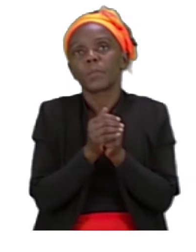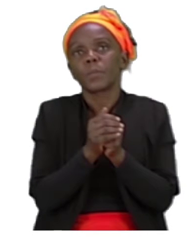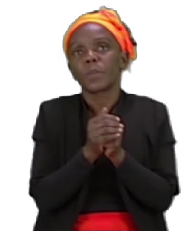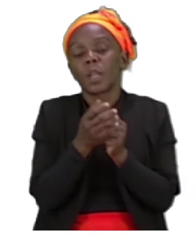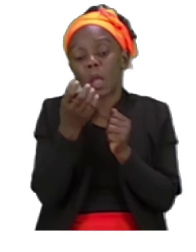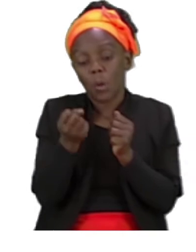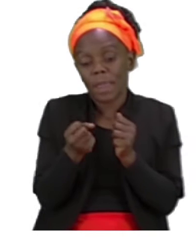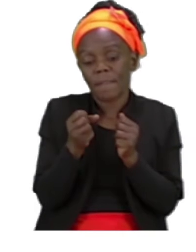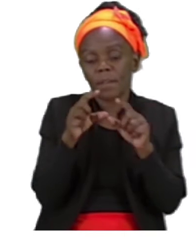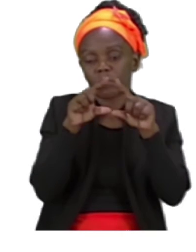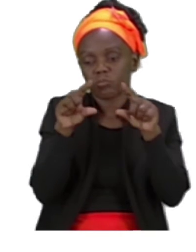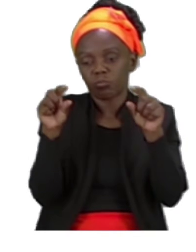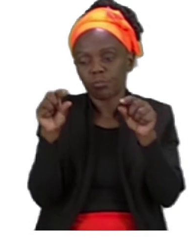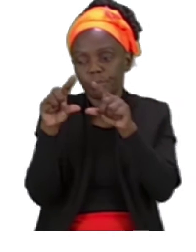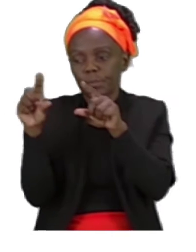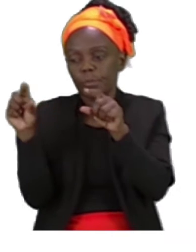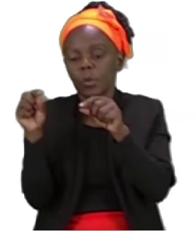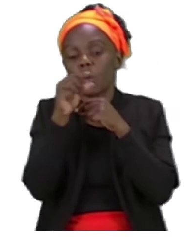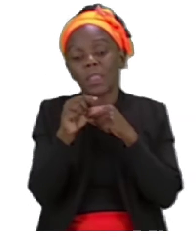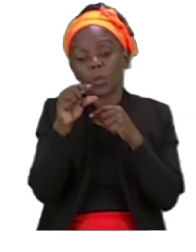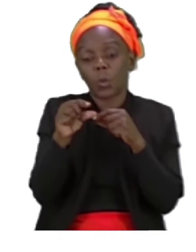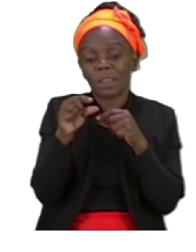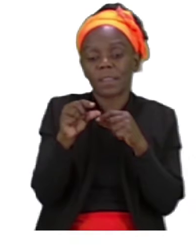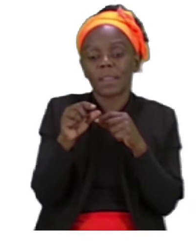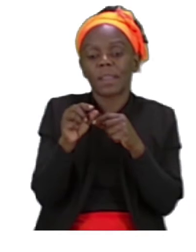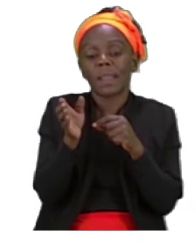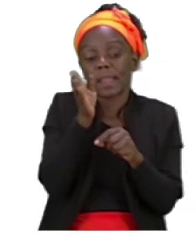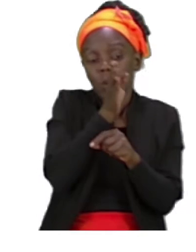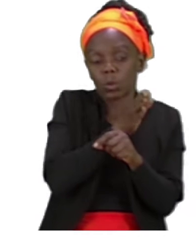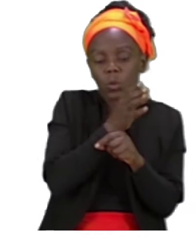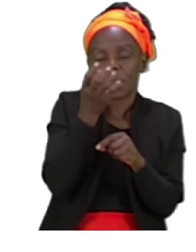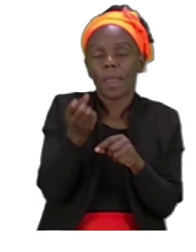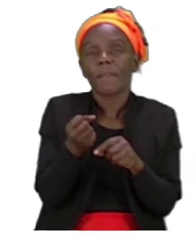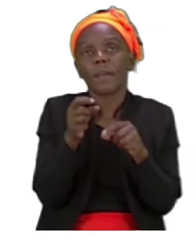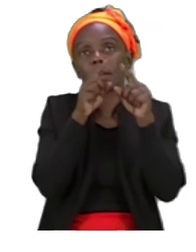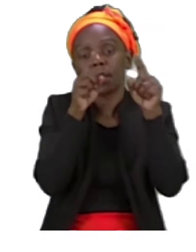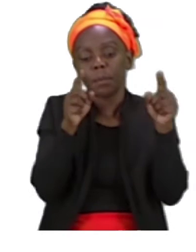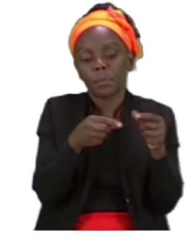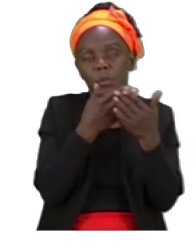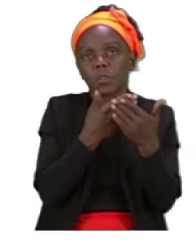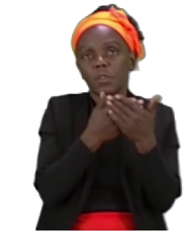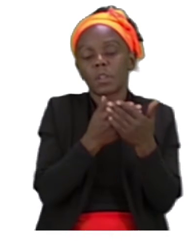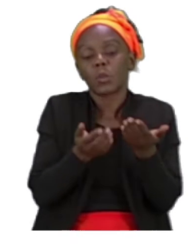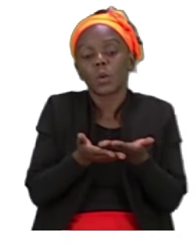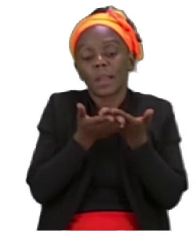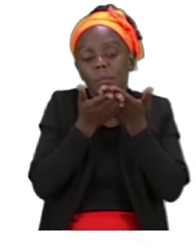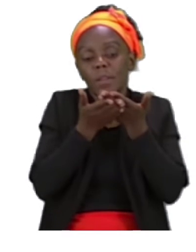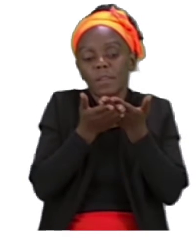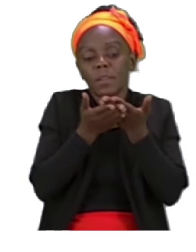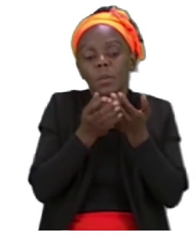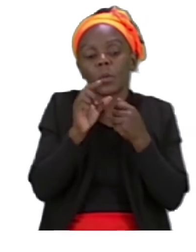help us with our sentences, and we're going to be using them as well. So I'd like us to do